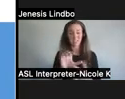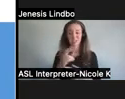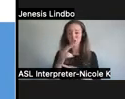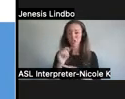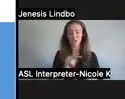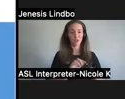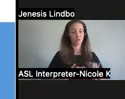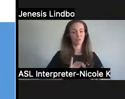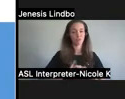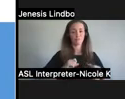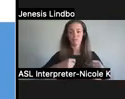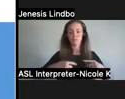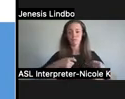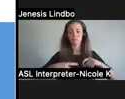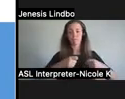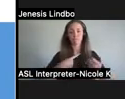take back and forth.